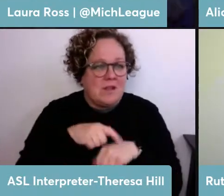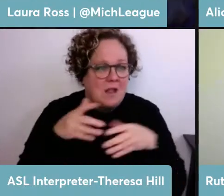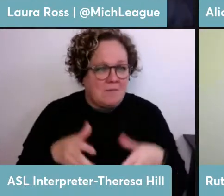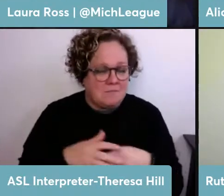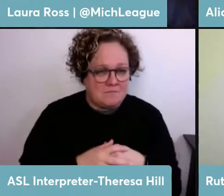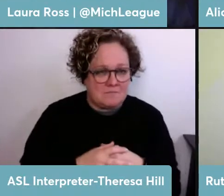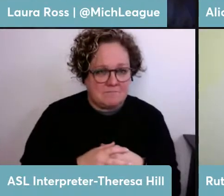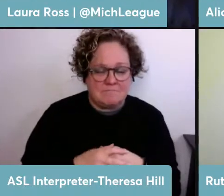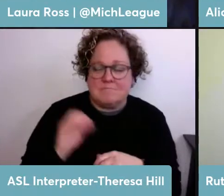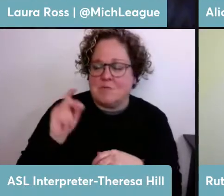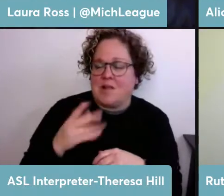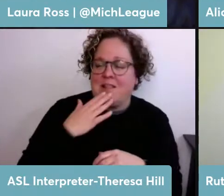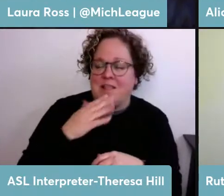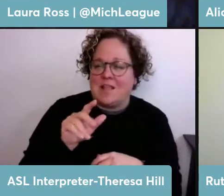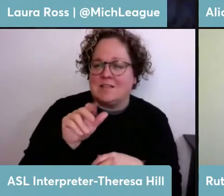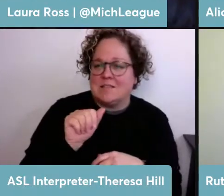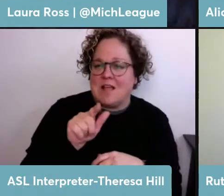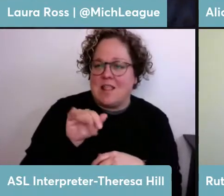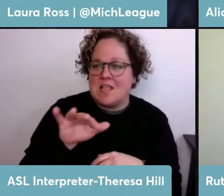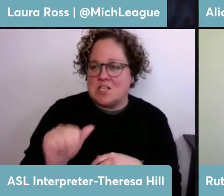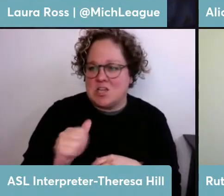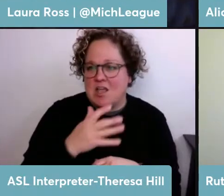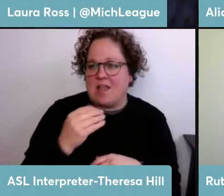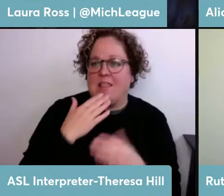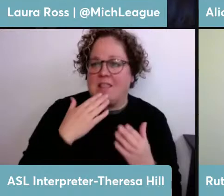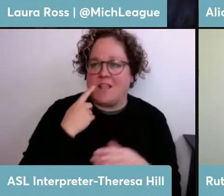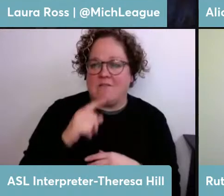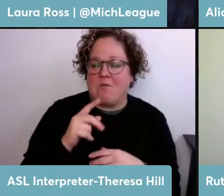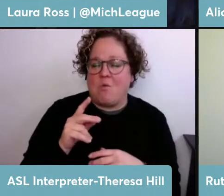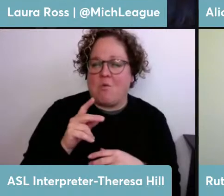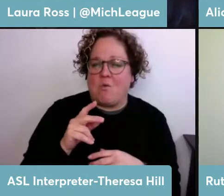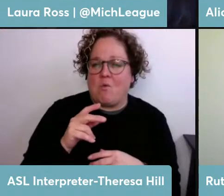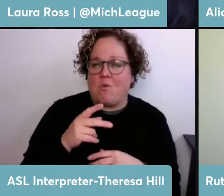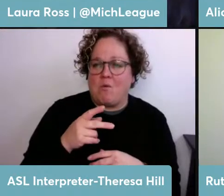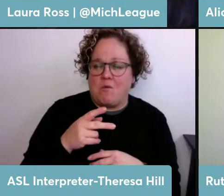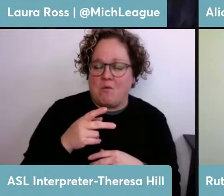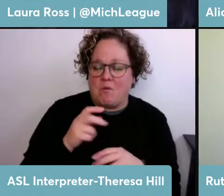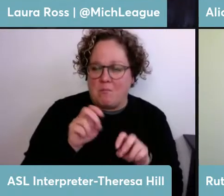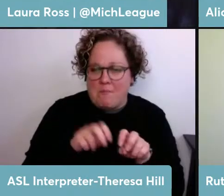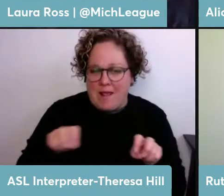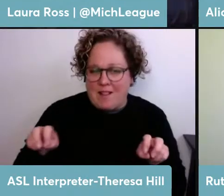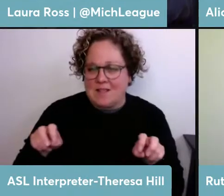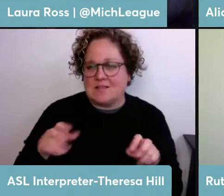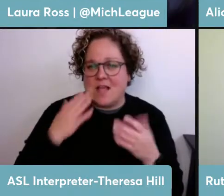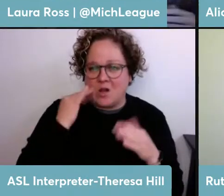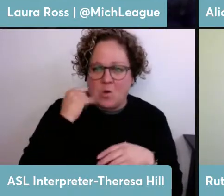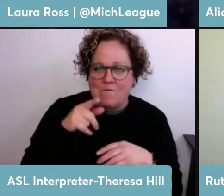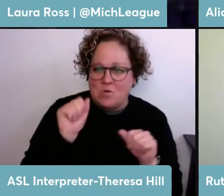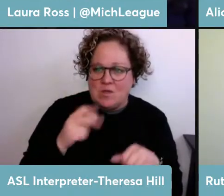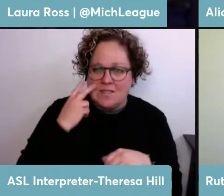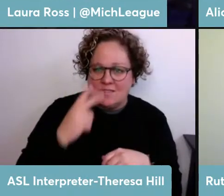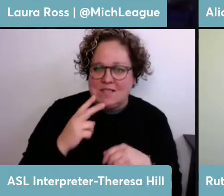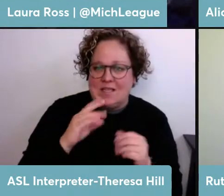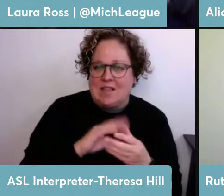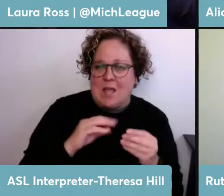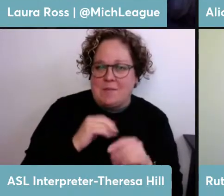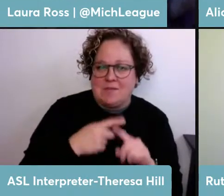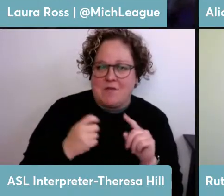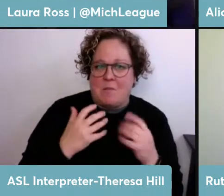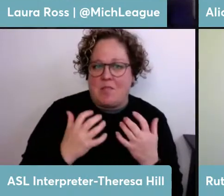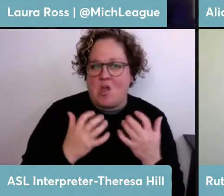Hey, thanks, Alicia. And thanks to our panelists who, I mean, I don't know if you're able to see the comments from our audience, but people are